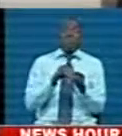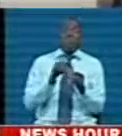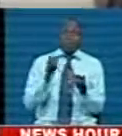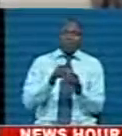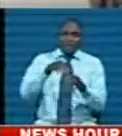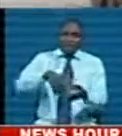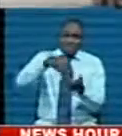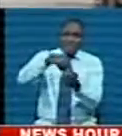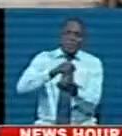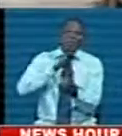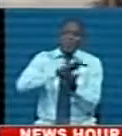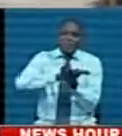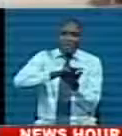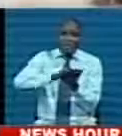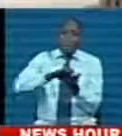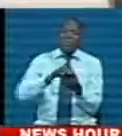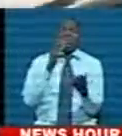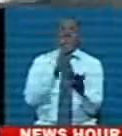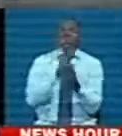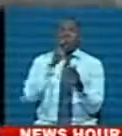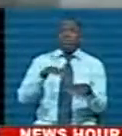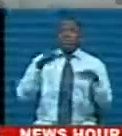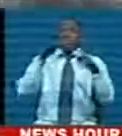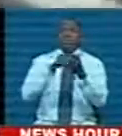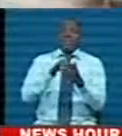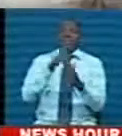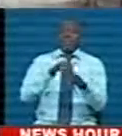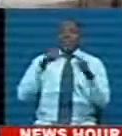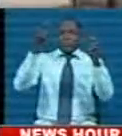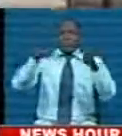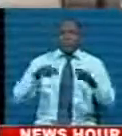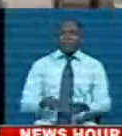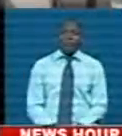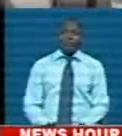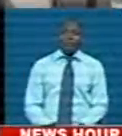done to clear the drains and avoid flooding whenever the rains are heavy.